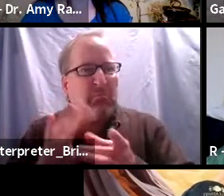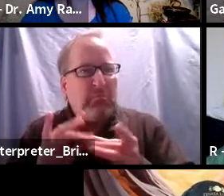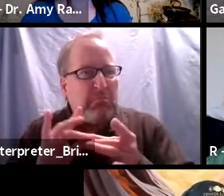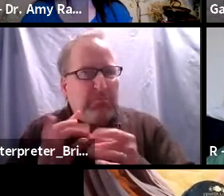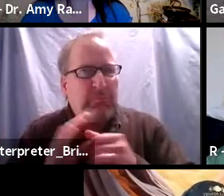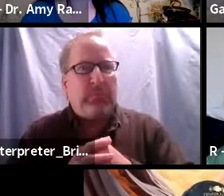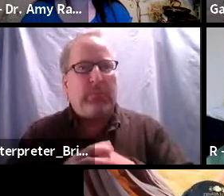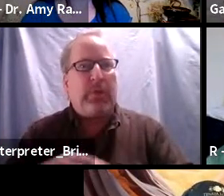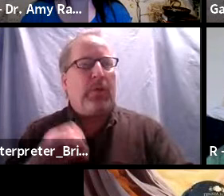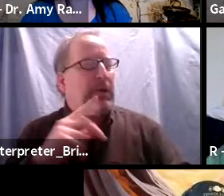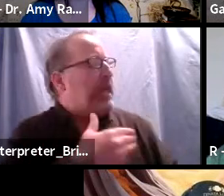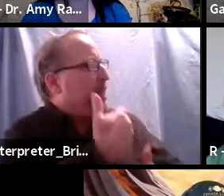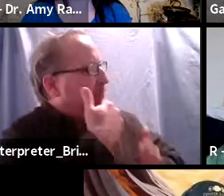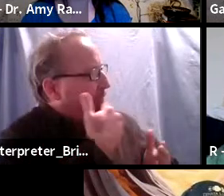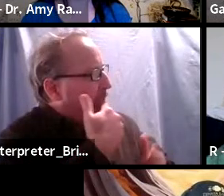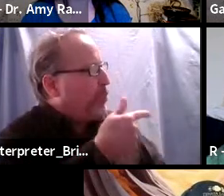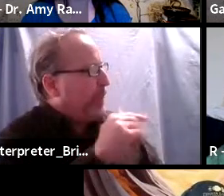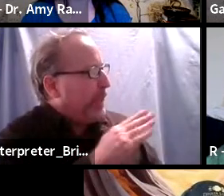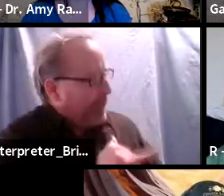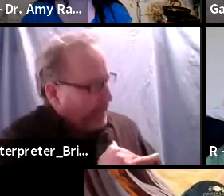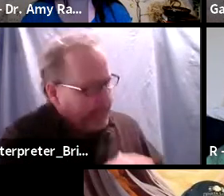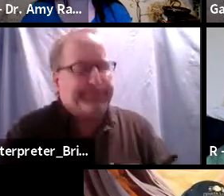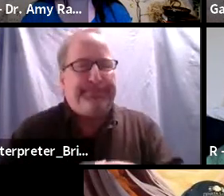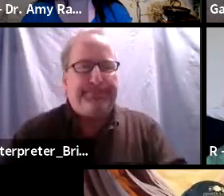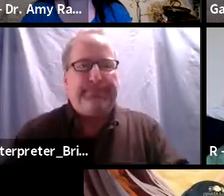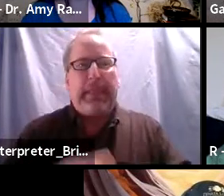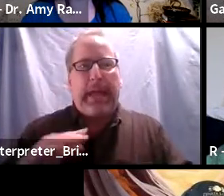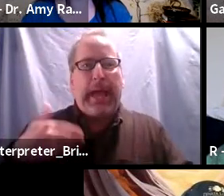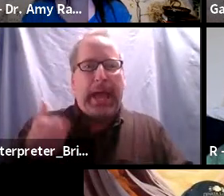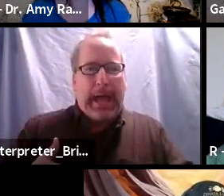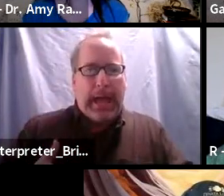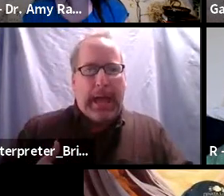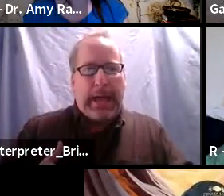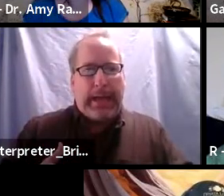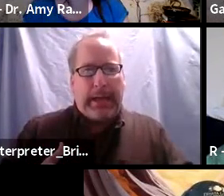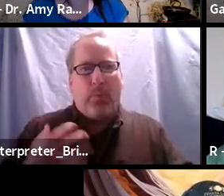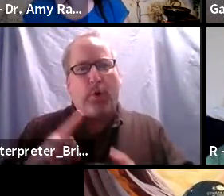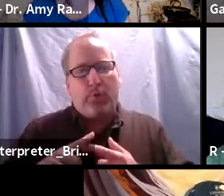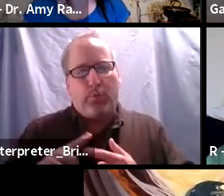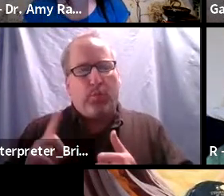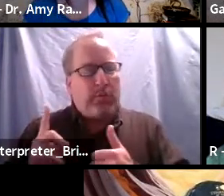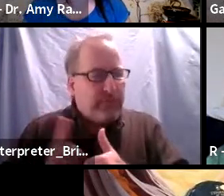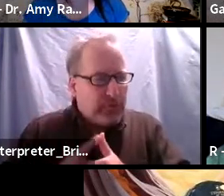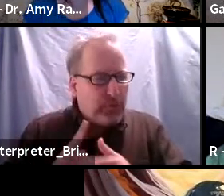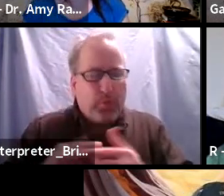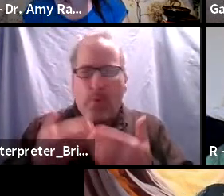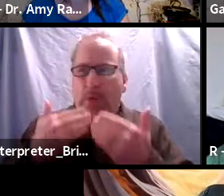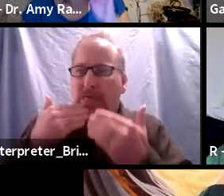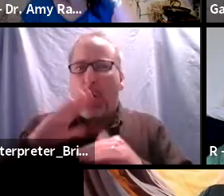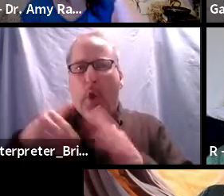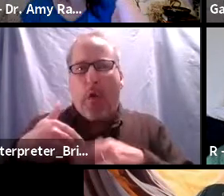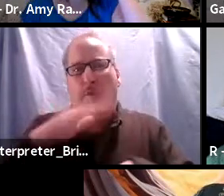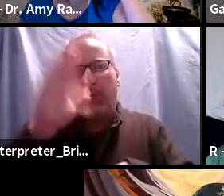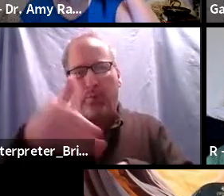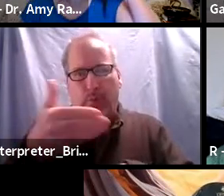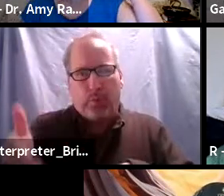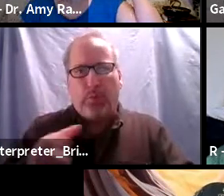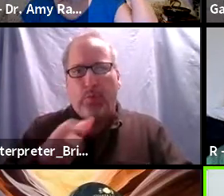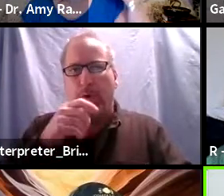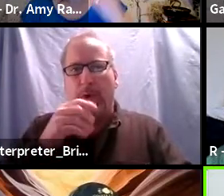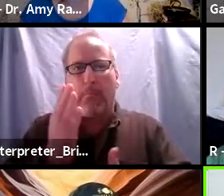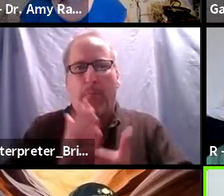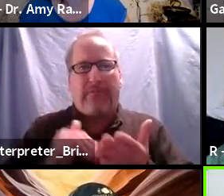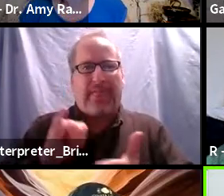Absolutely. Thank you, Gabby. I first just want to thank all of you who have been a part of